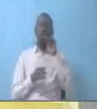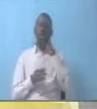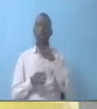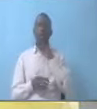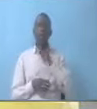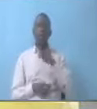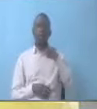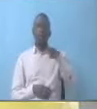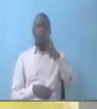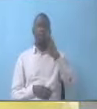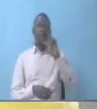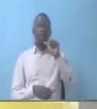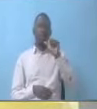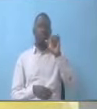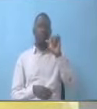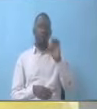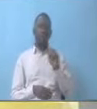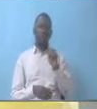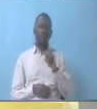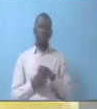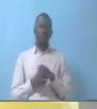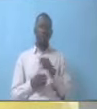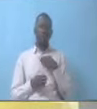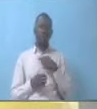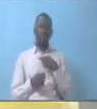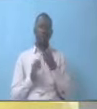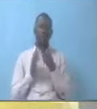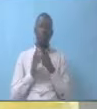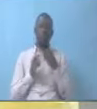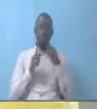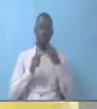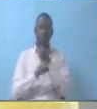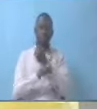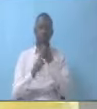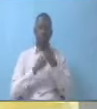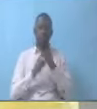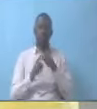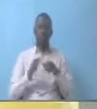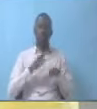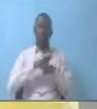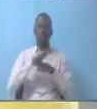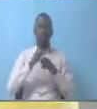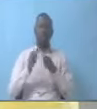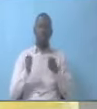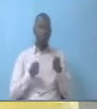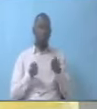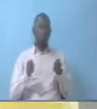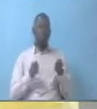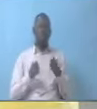recording of which you played on the. So I was just as any